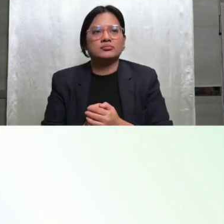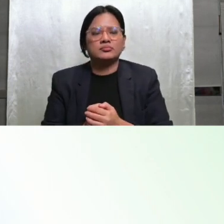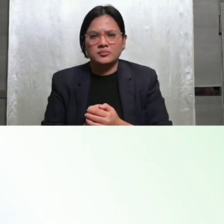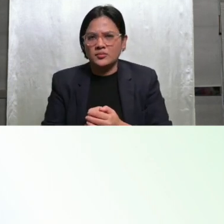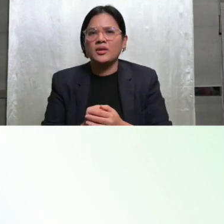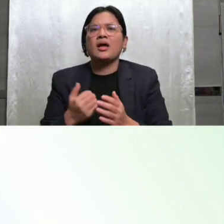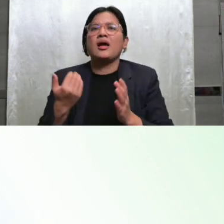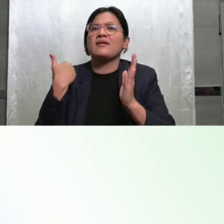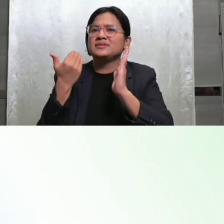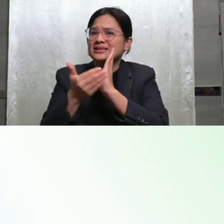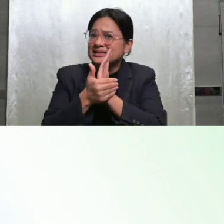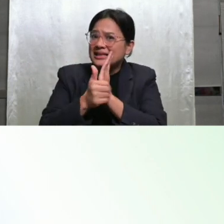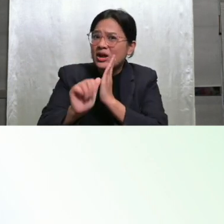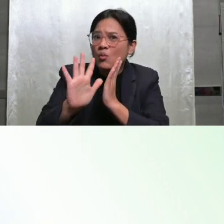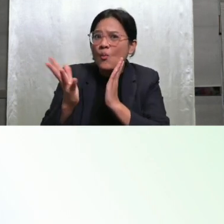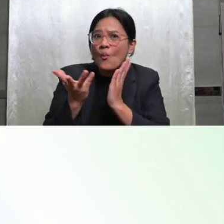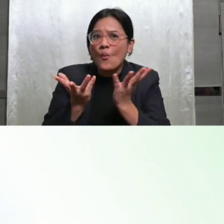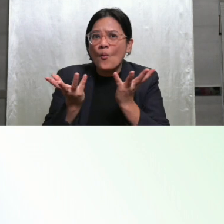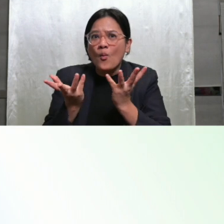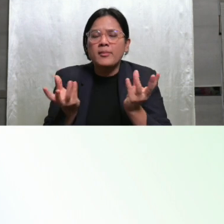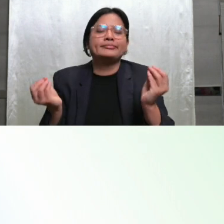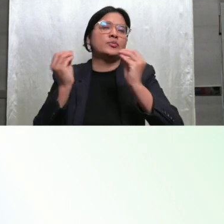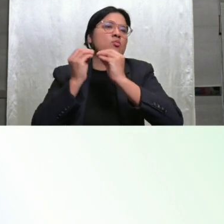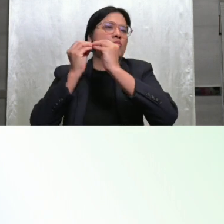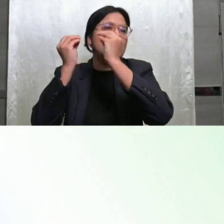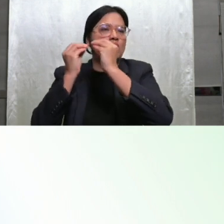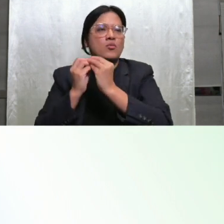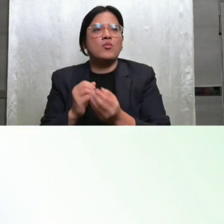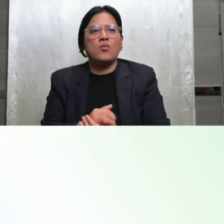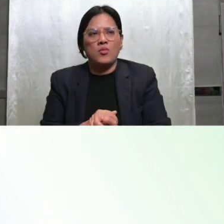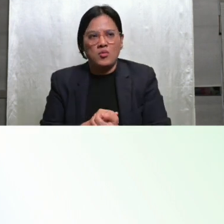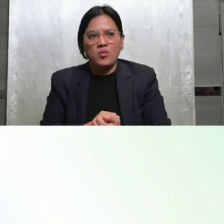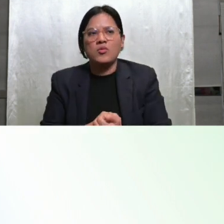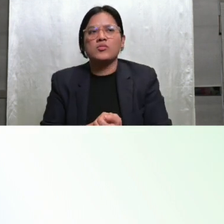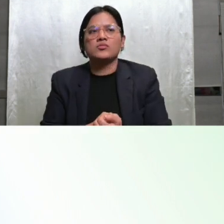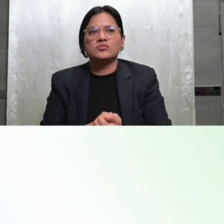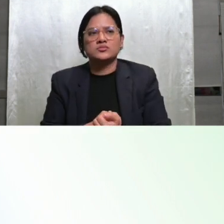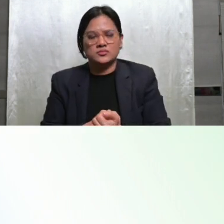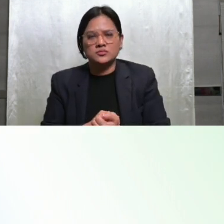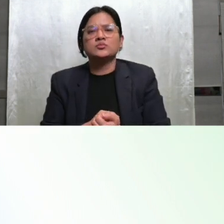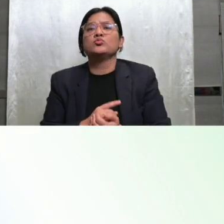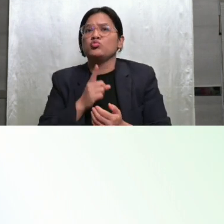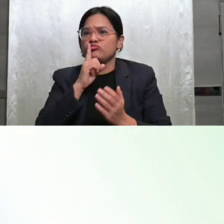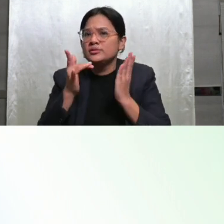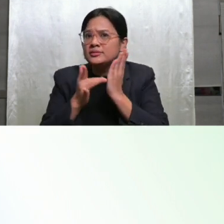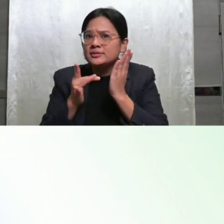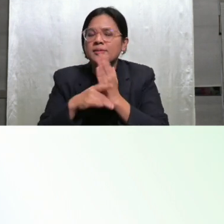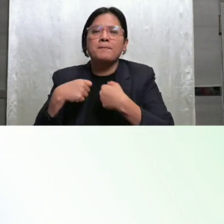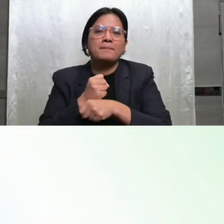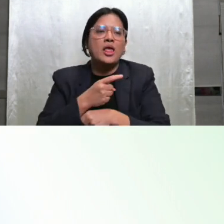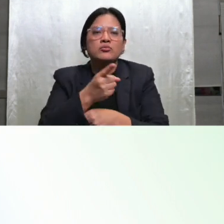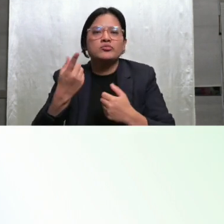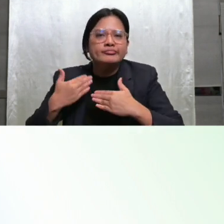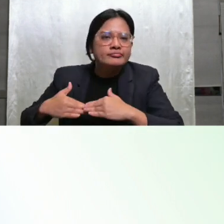engagement, and traditional education models. That's what we should change, and that's what we should focus on, and that should